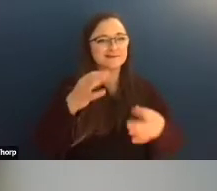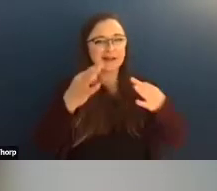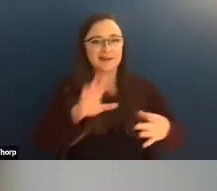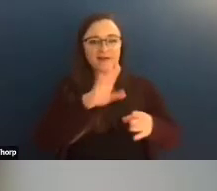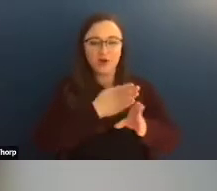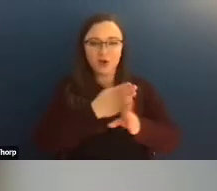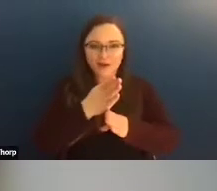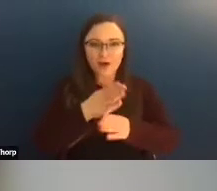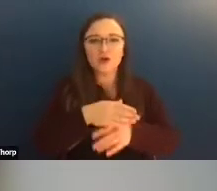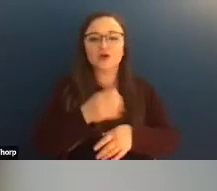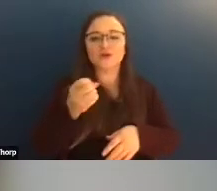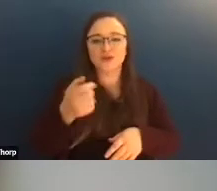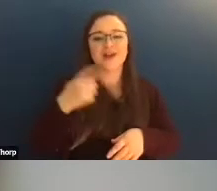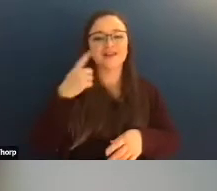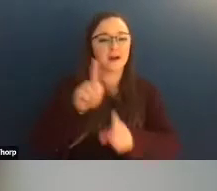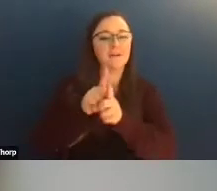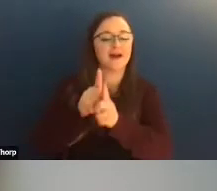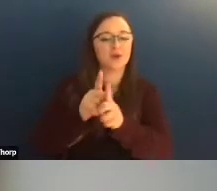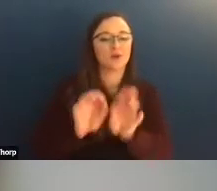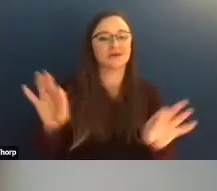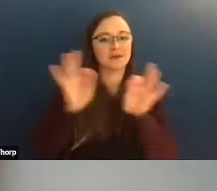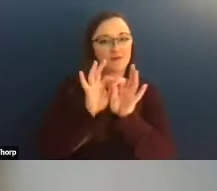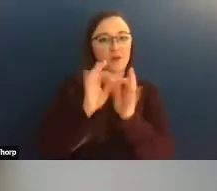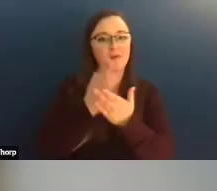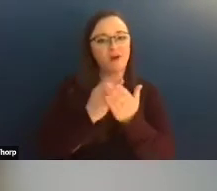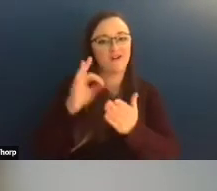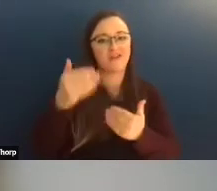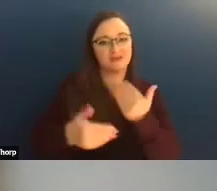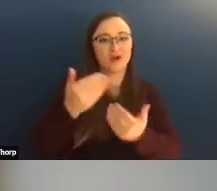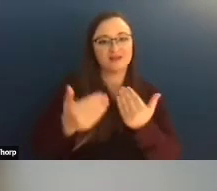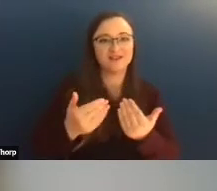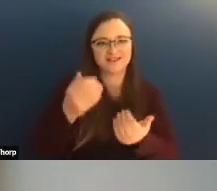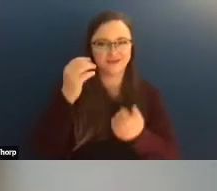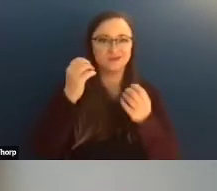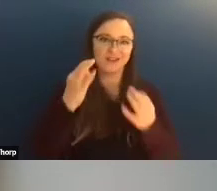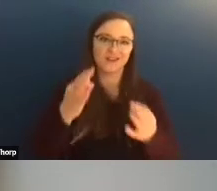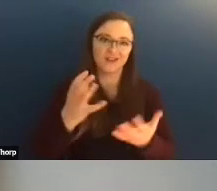path. So I think a mentor is definitely a big advantage also.